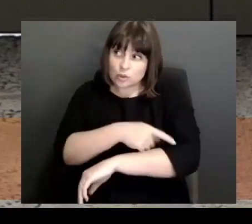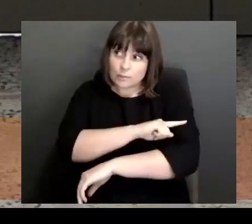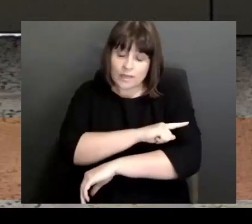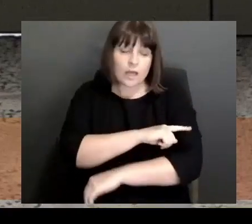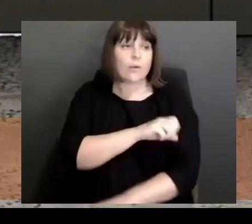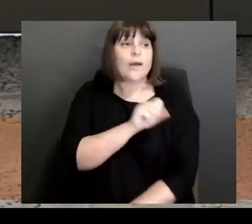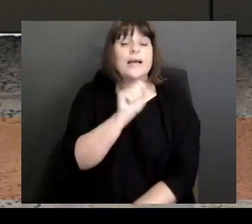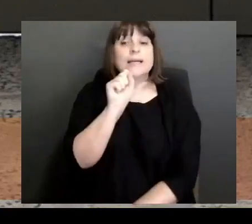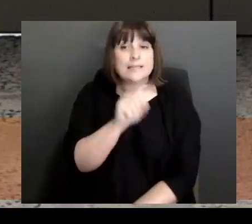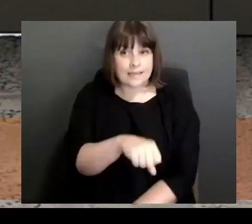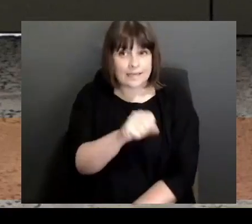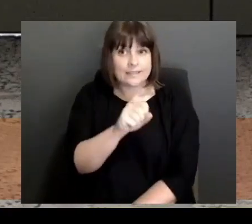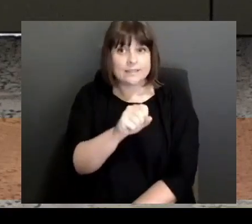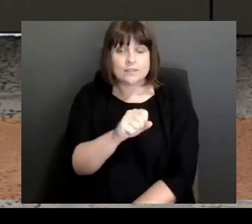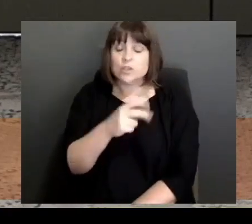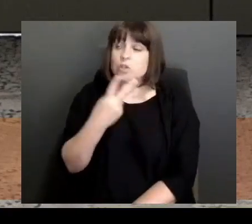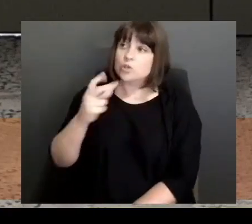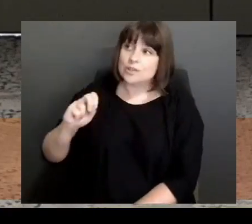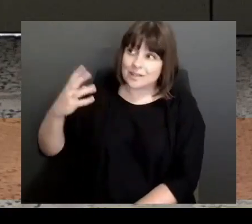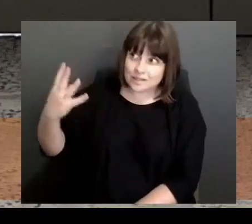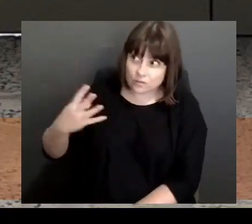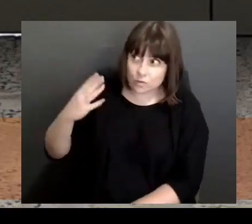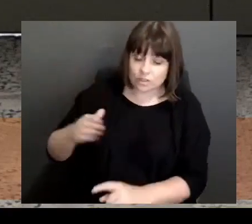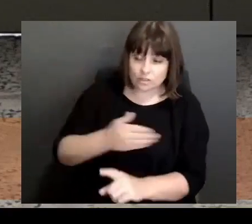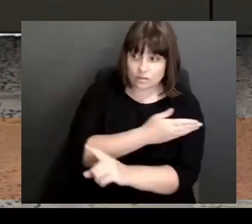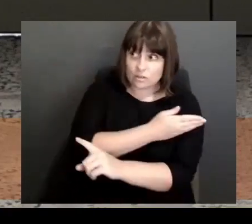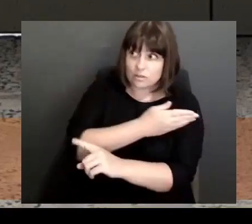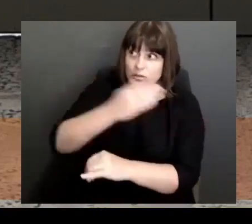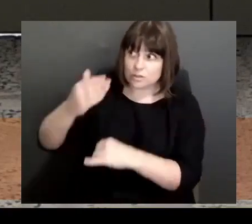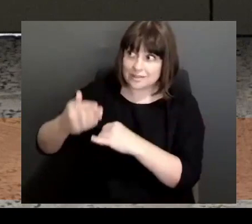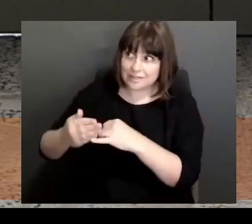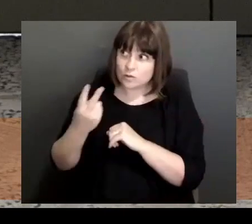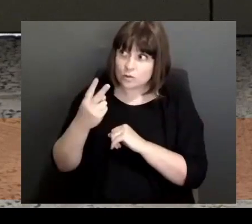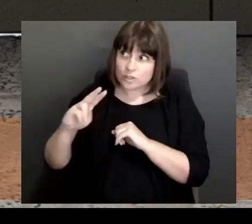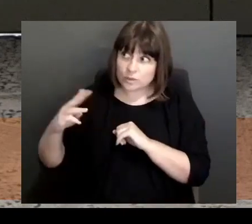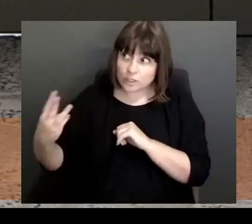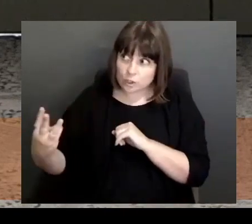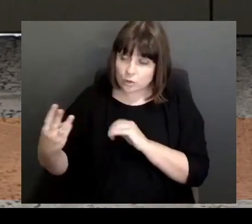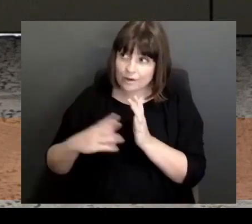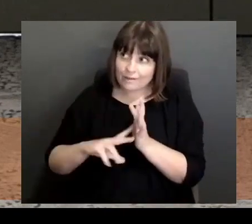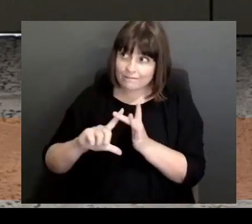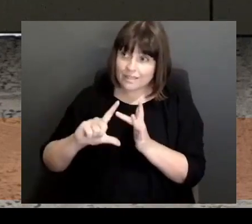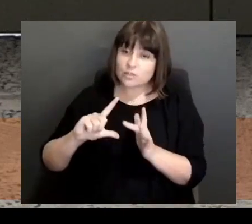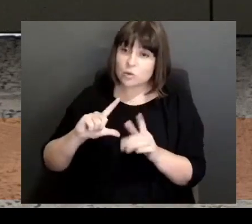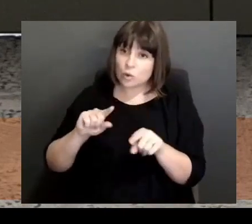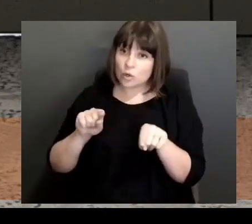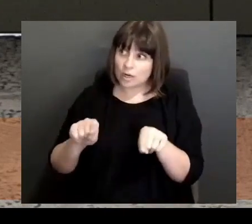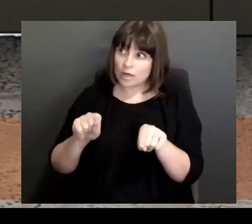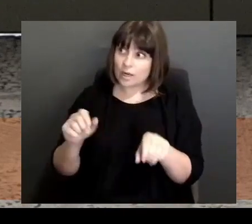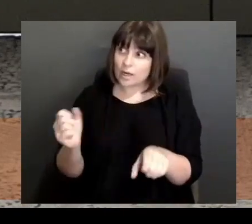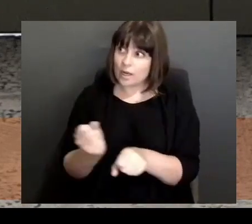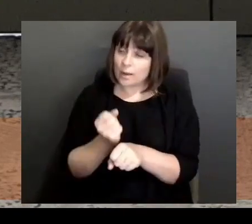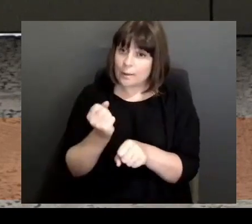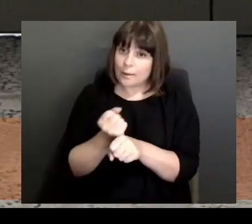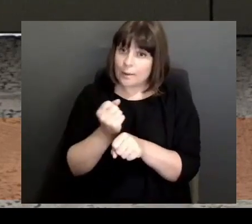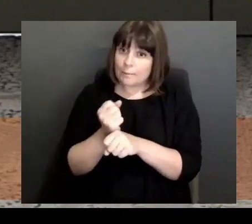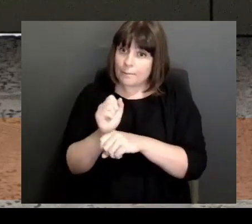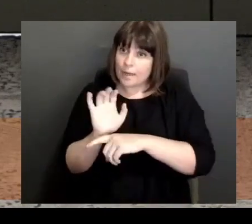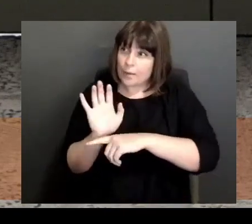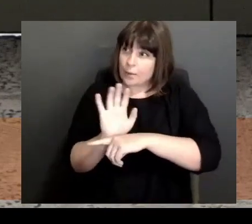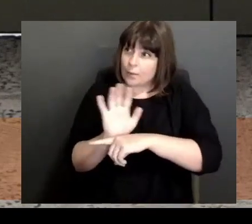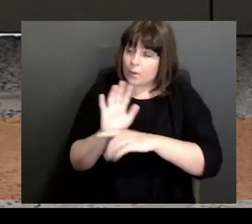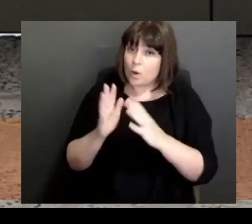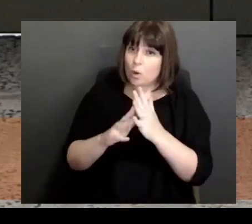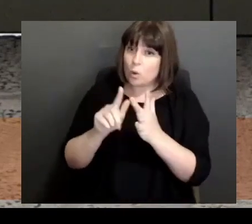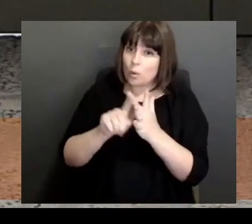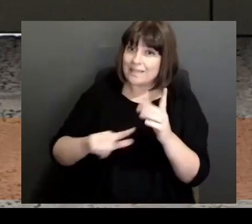Between 2014 and the end of 2023, Victoria's commissioned large-scale wind capacity increased almost